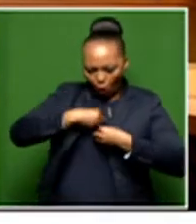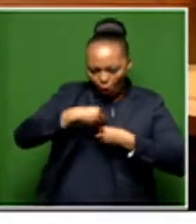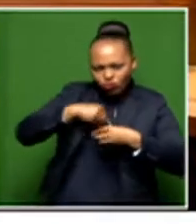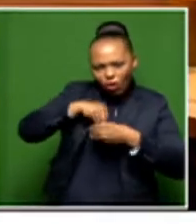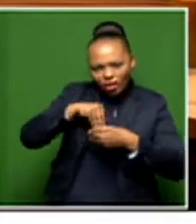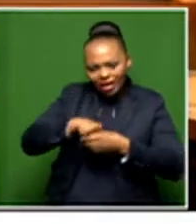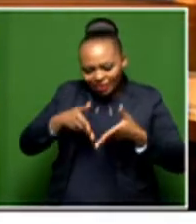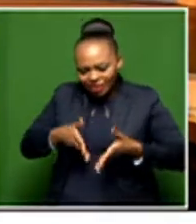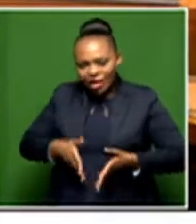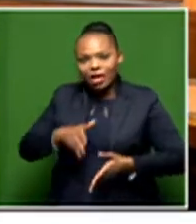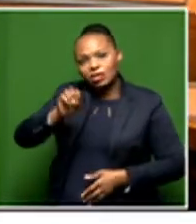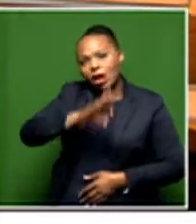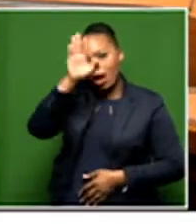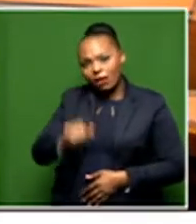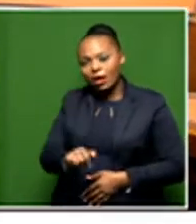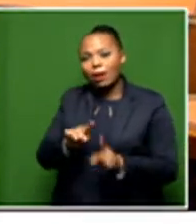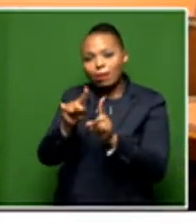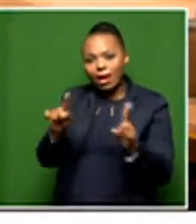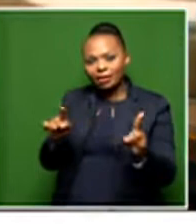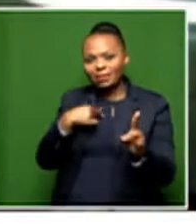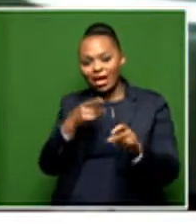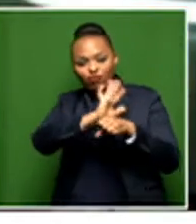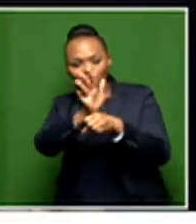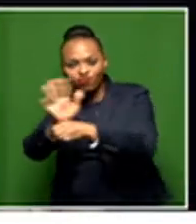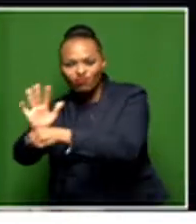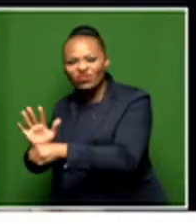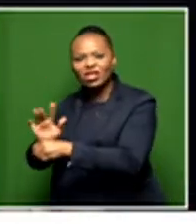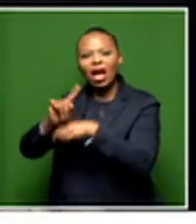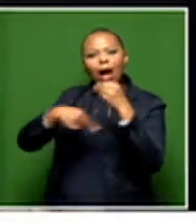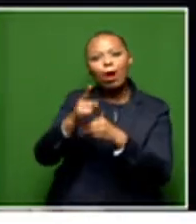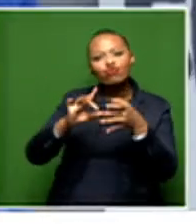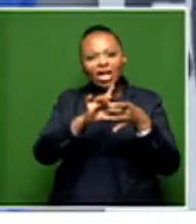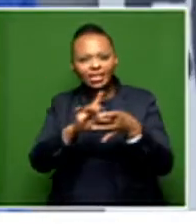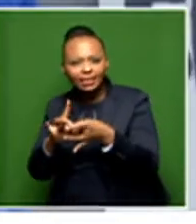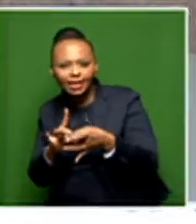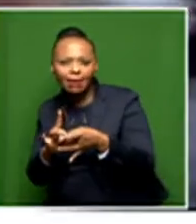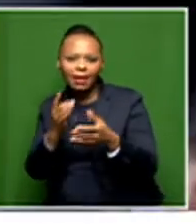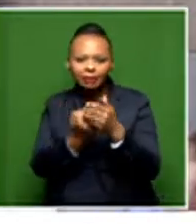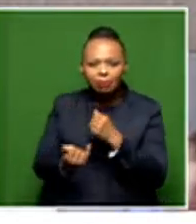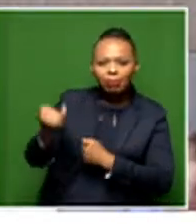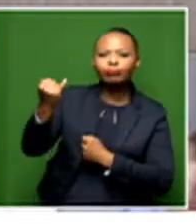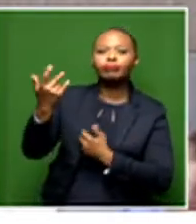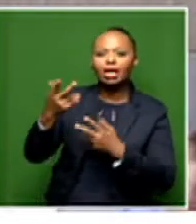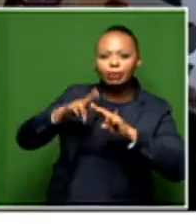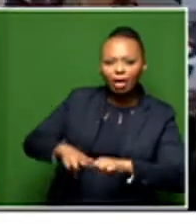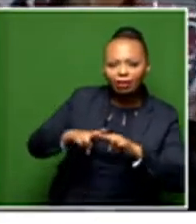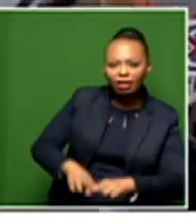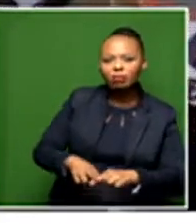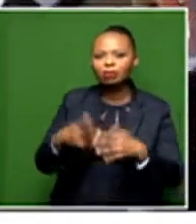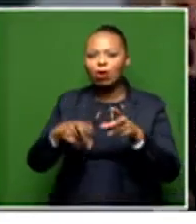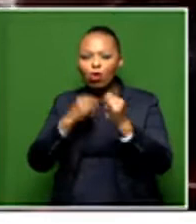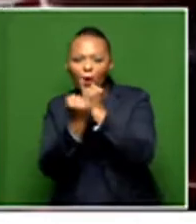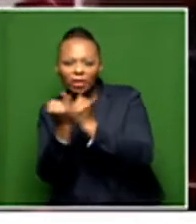obviously, in South Africa, but when I say these films are about relationships, it's about dependency or dominance,